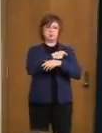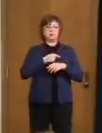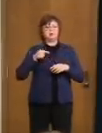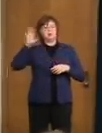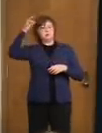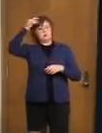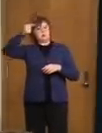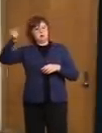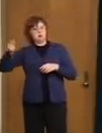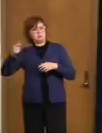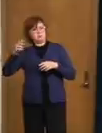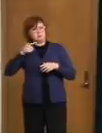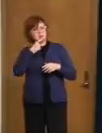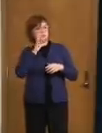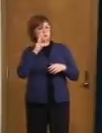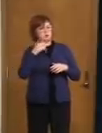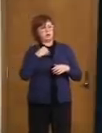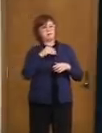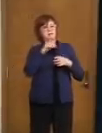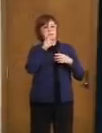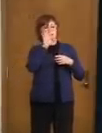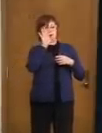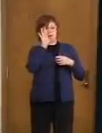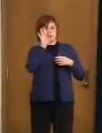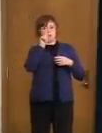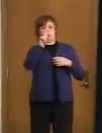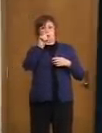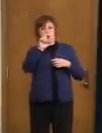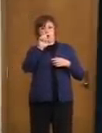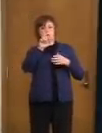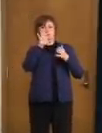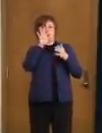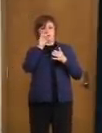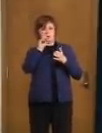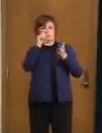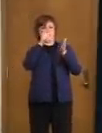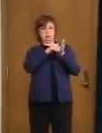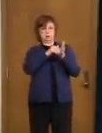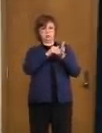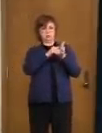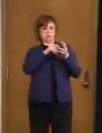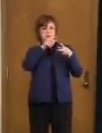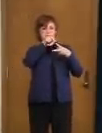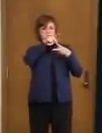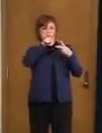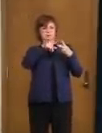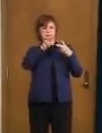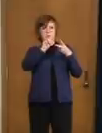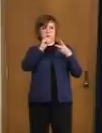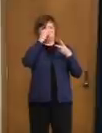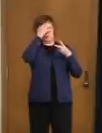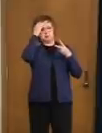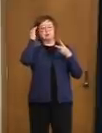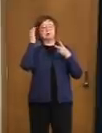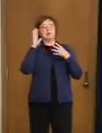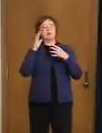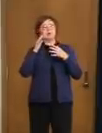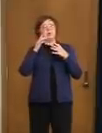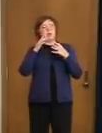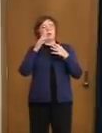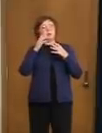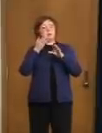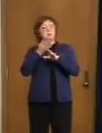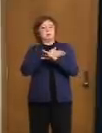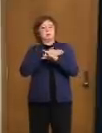about 190,000 Pfizer and Moderna vaccines by the end of the first quarter in 2021. And while that